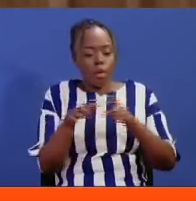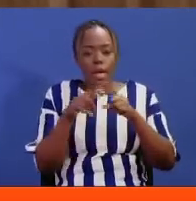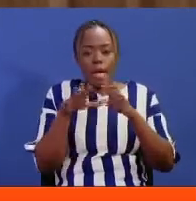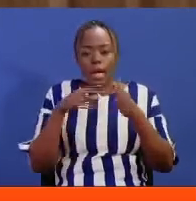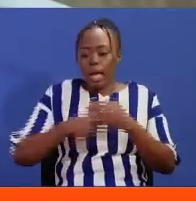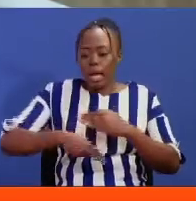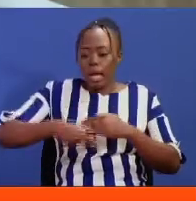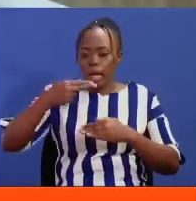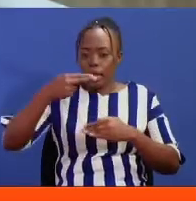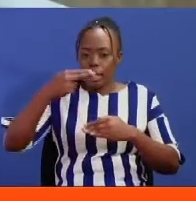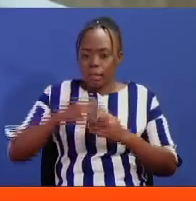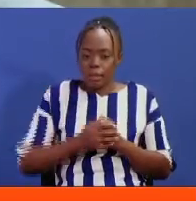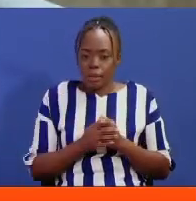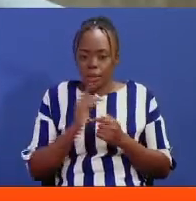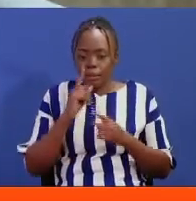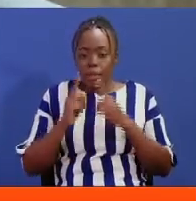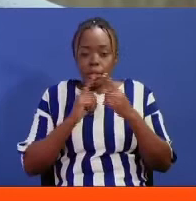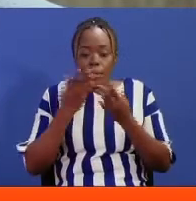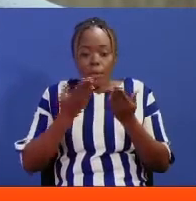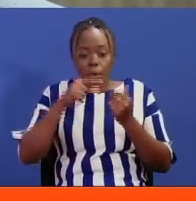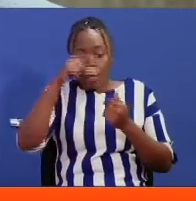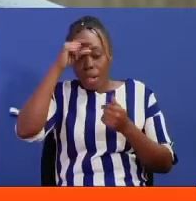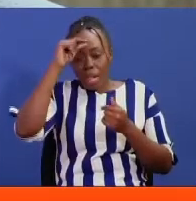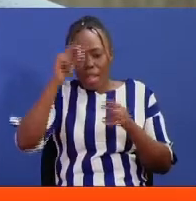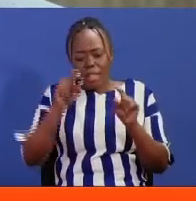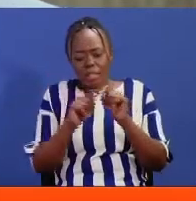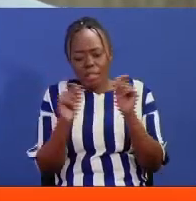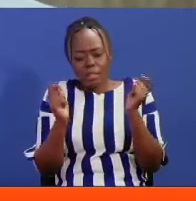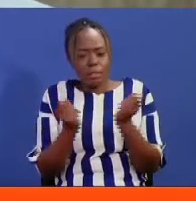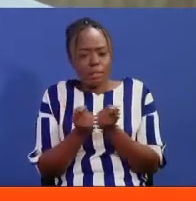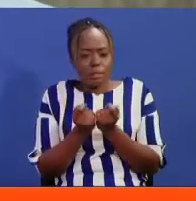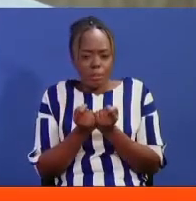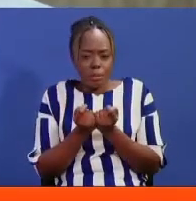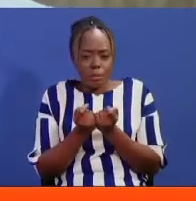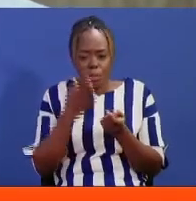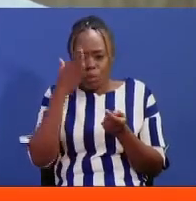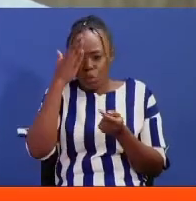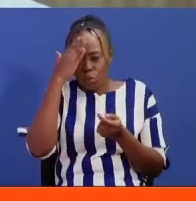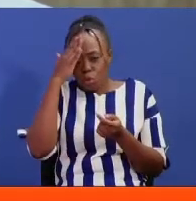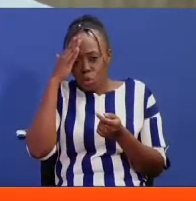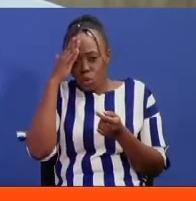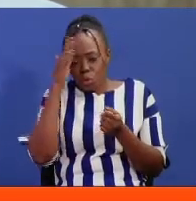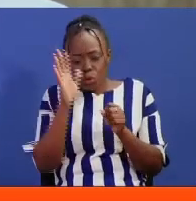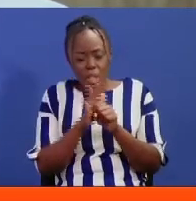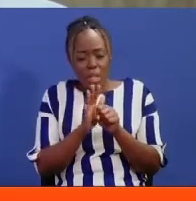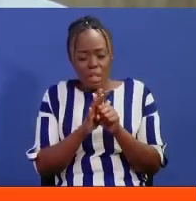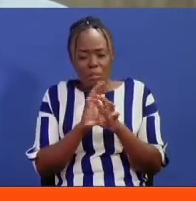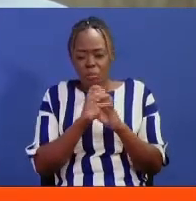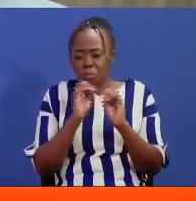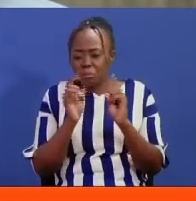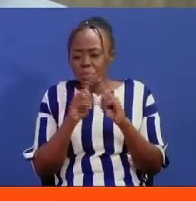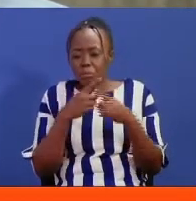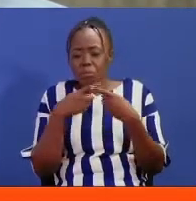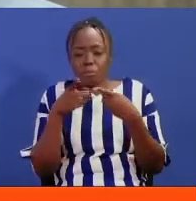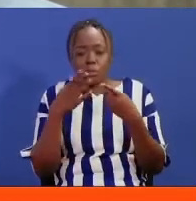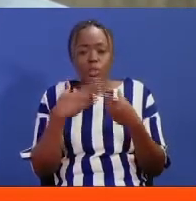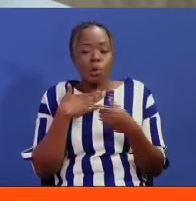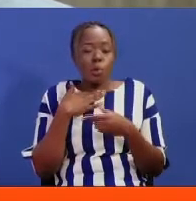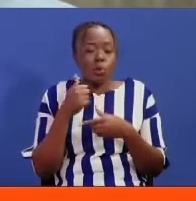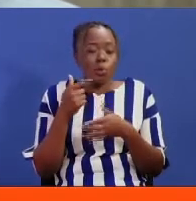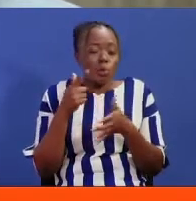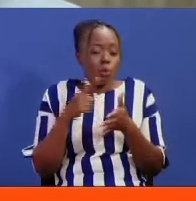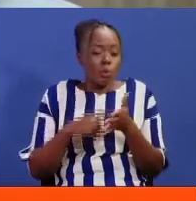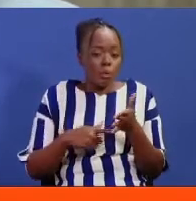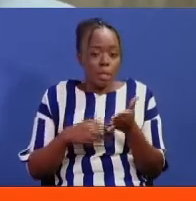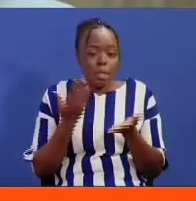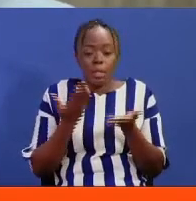emerging. I would say the government is trying. I really don't know much about them, but maybe what I would advocate for is